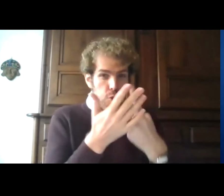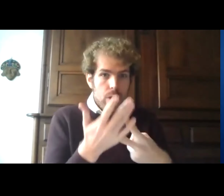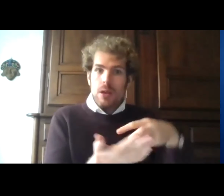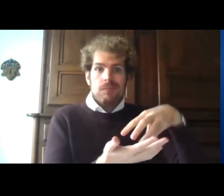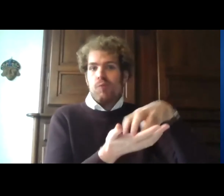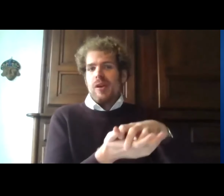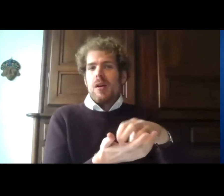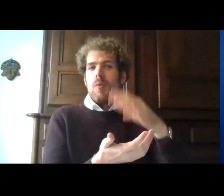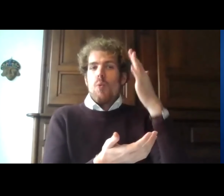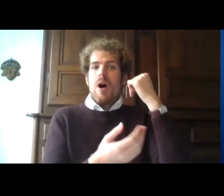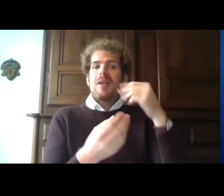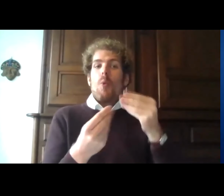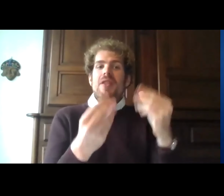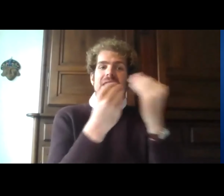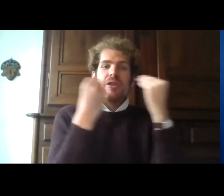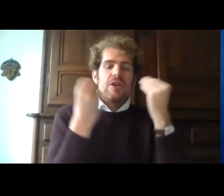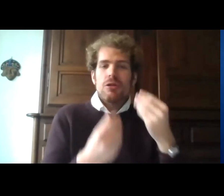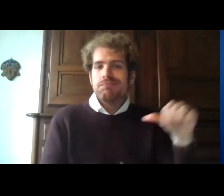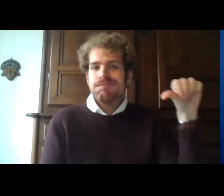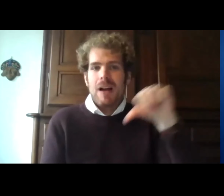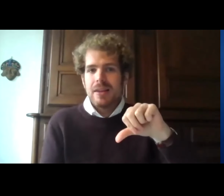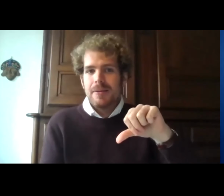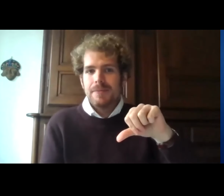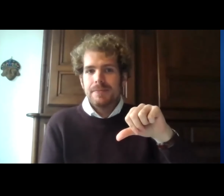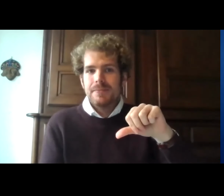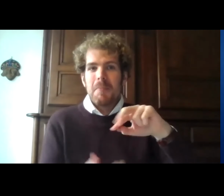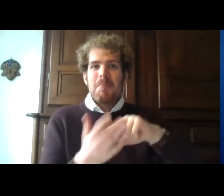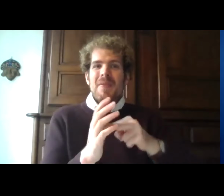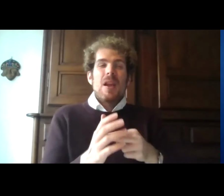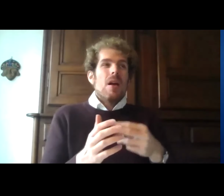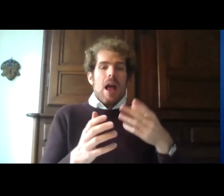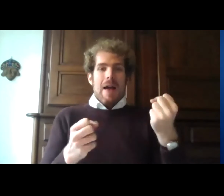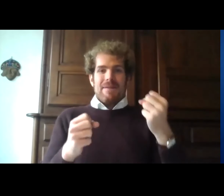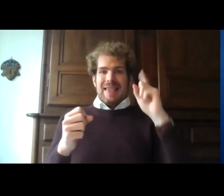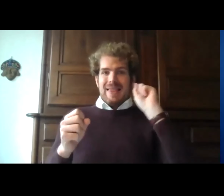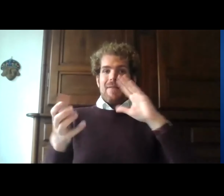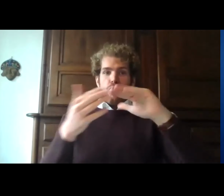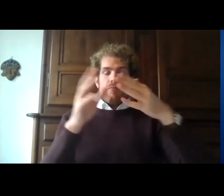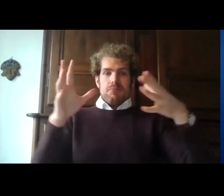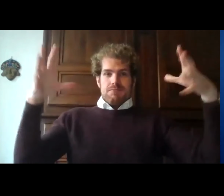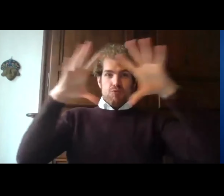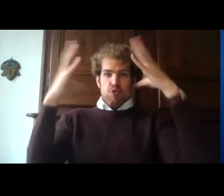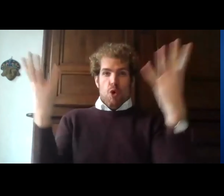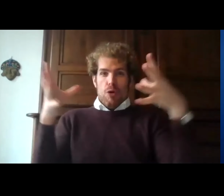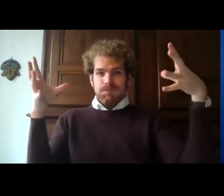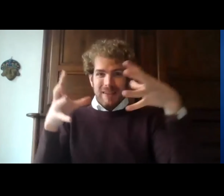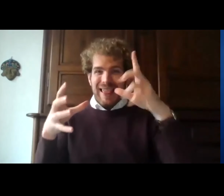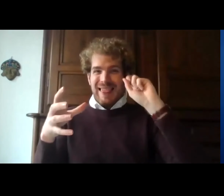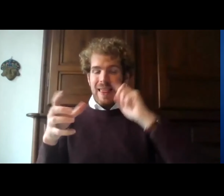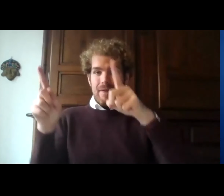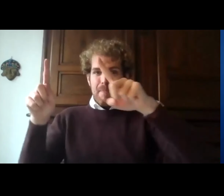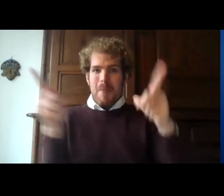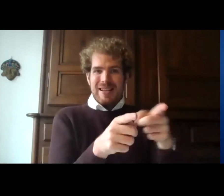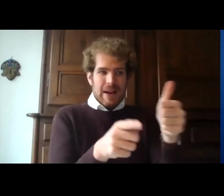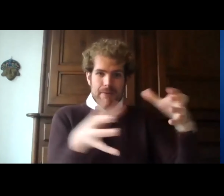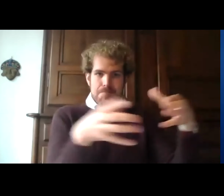written language, which a lot of deaf people, because of the lack of quality of education, weren't comfortable. A lot of deaf people have not been